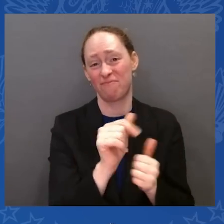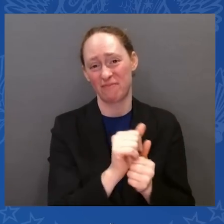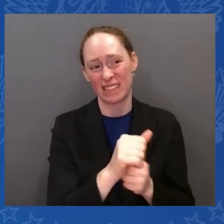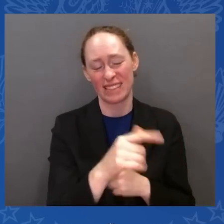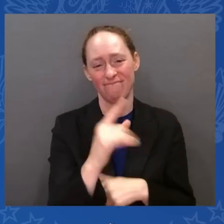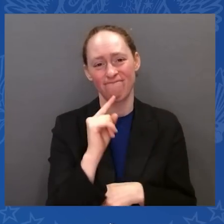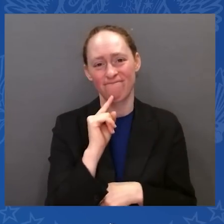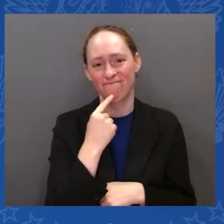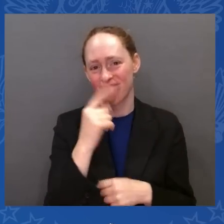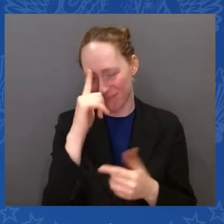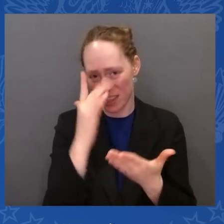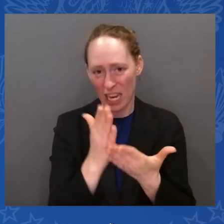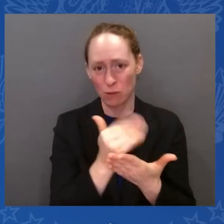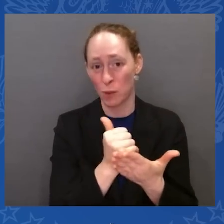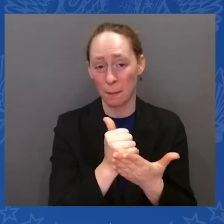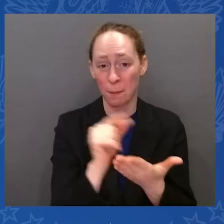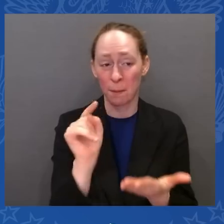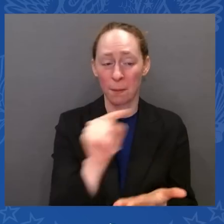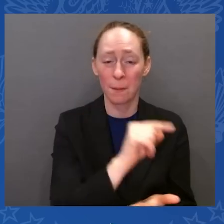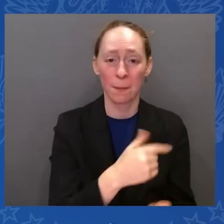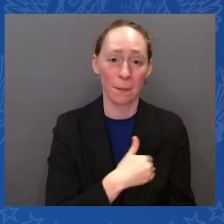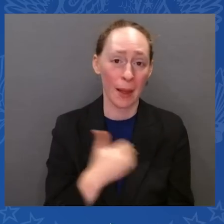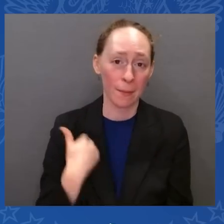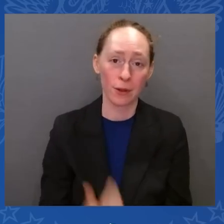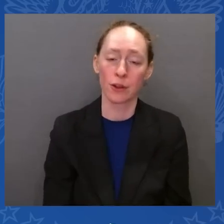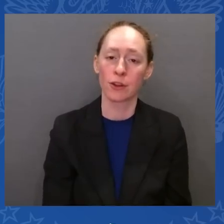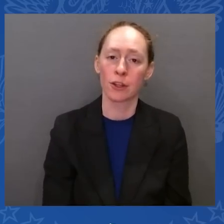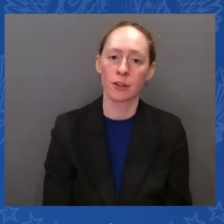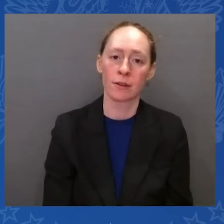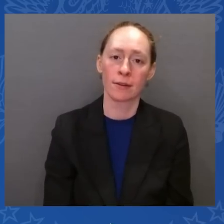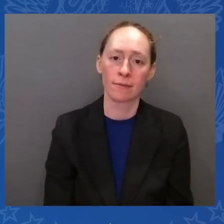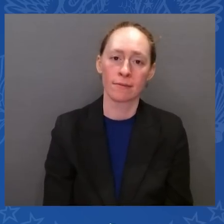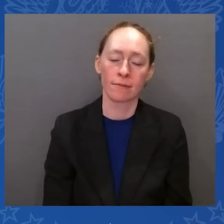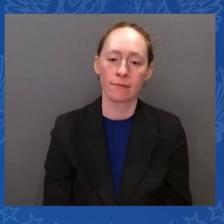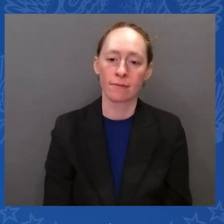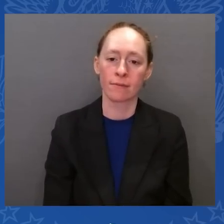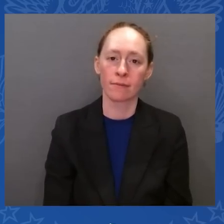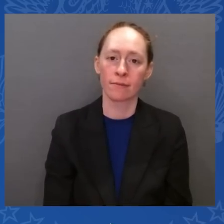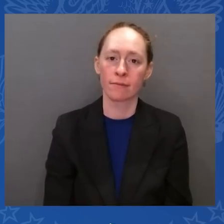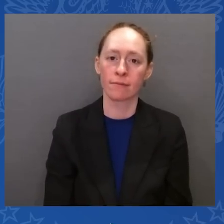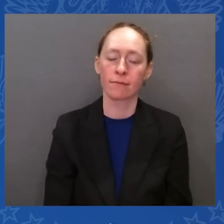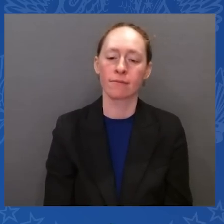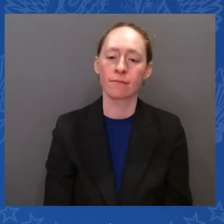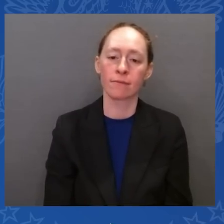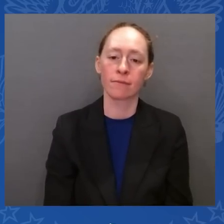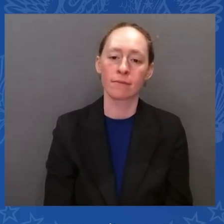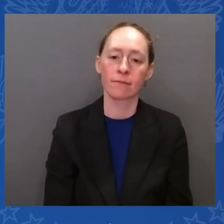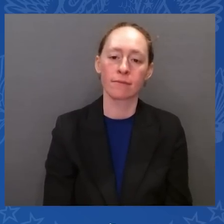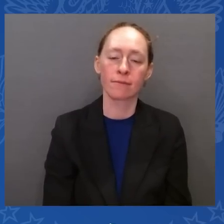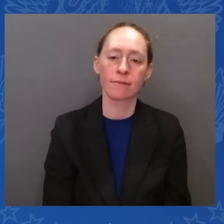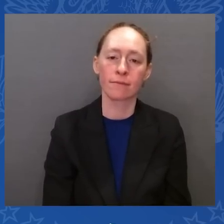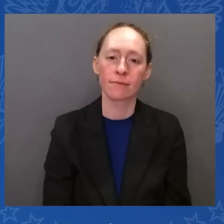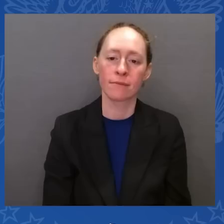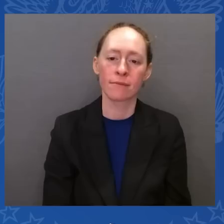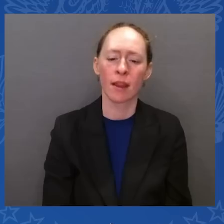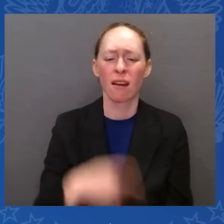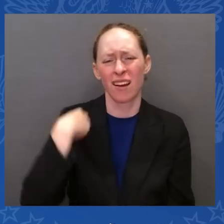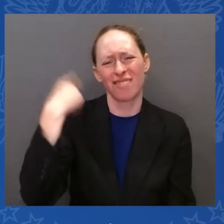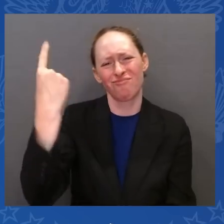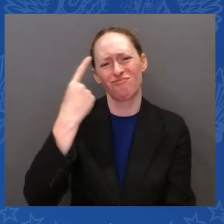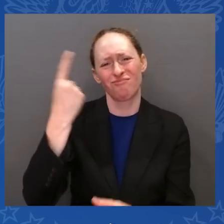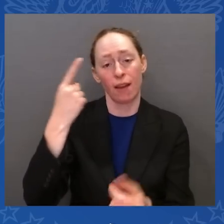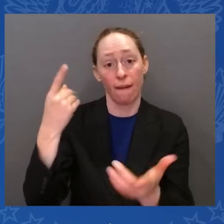extreme elements of his party. So I just don't know. How long an increase are you